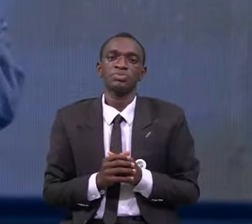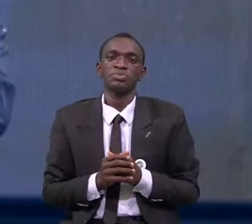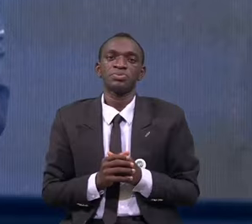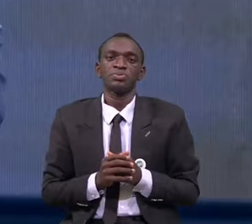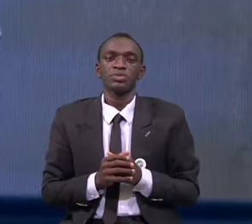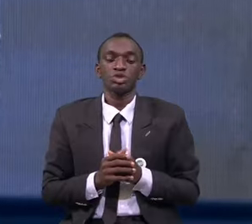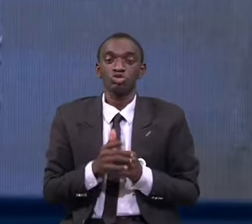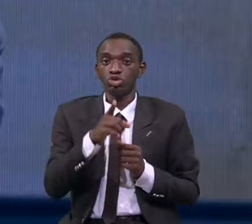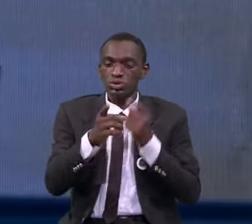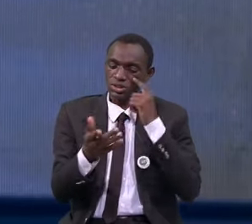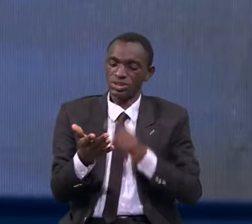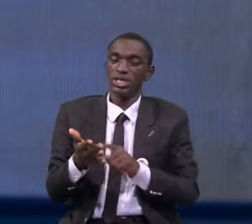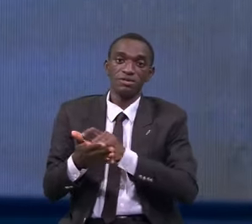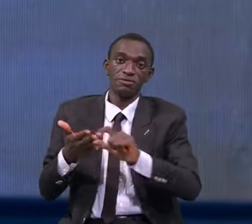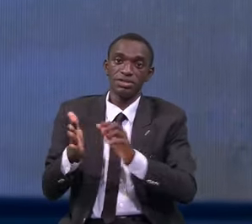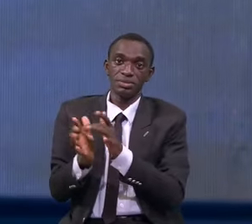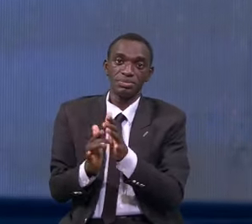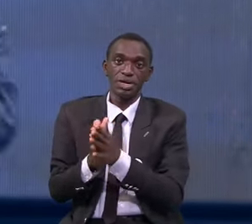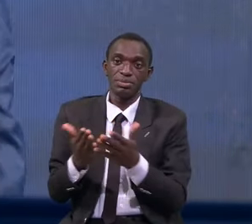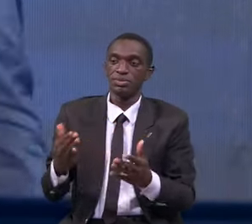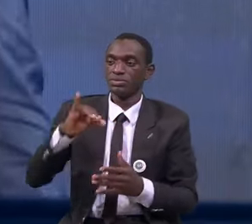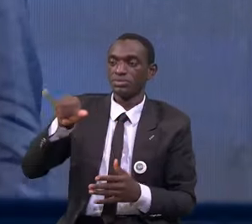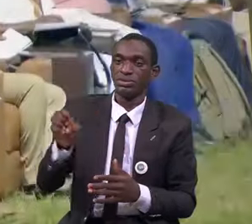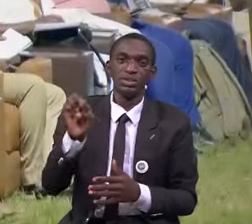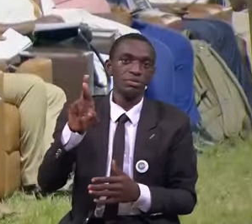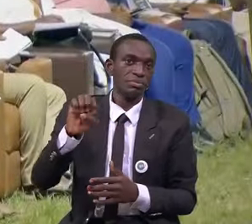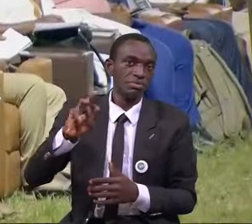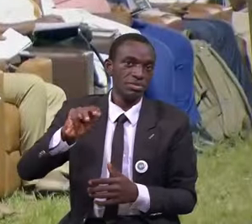Look at verse 9. This is for you.